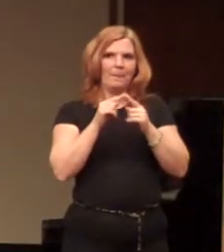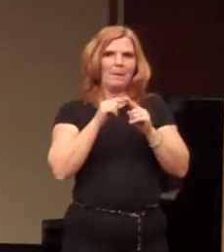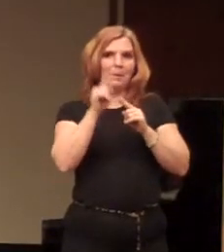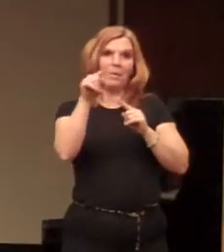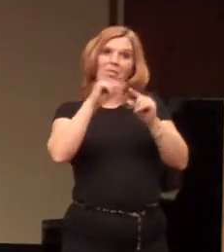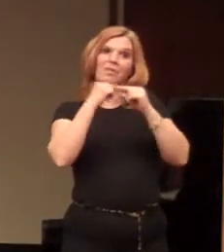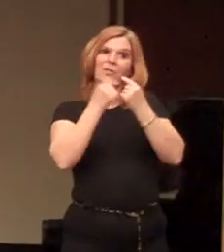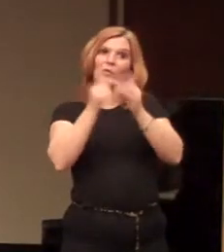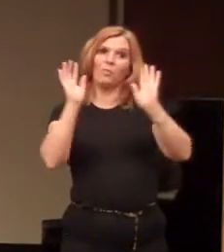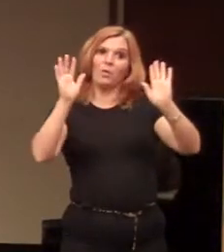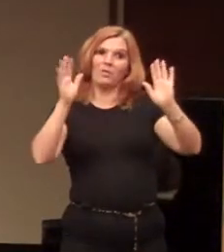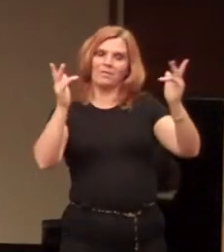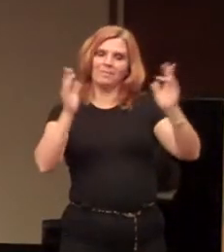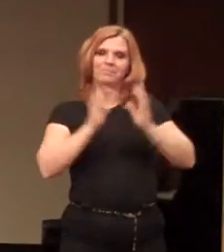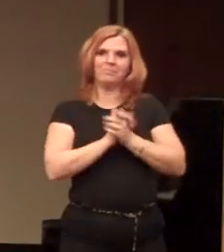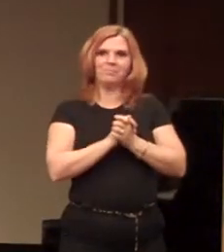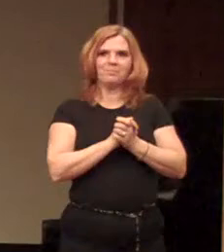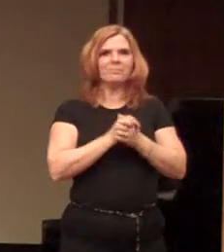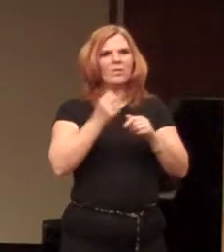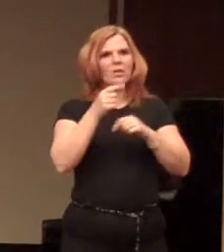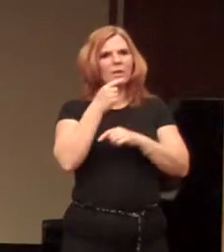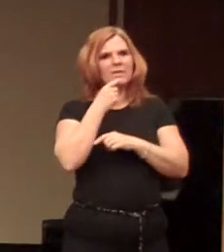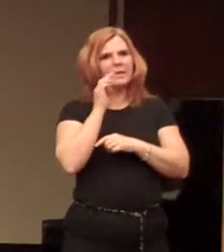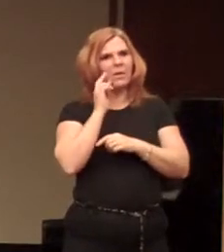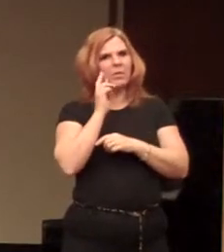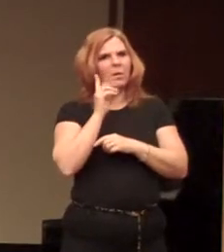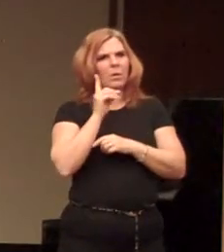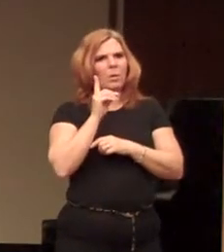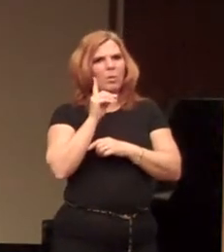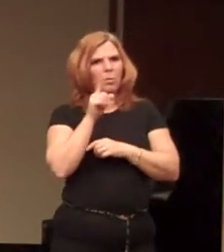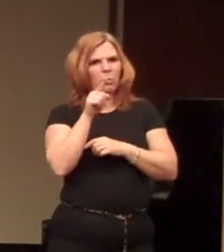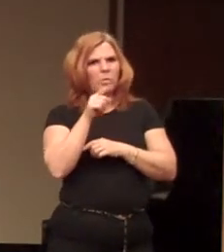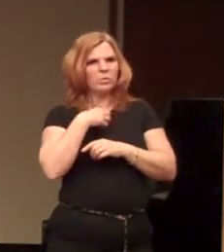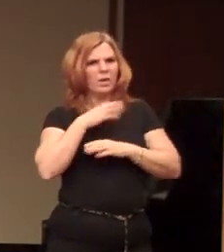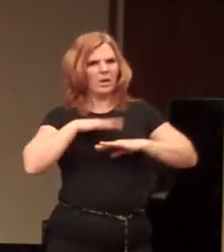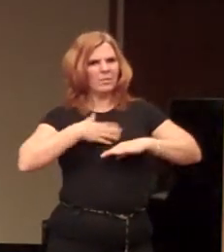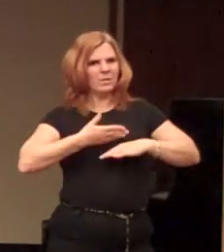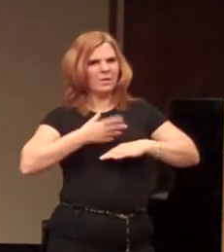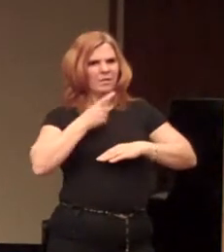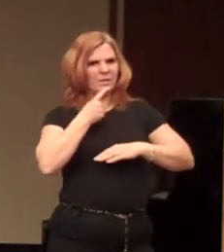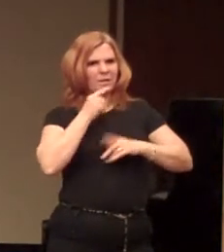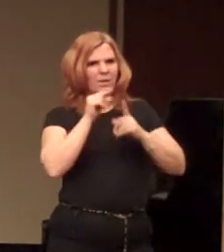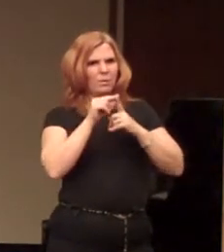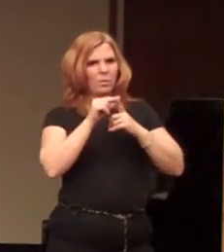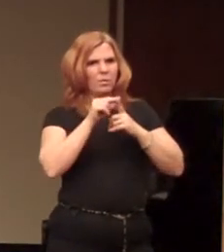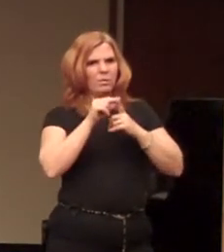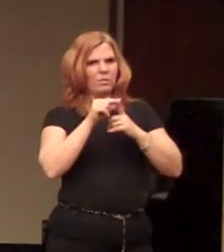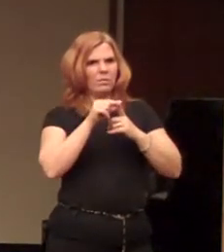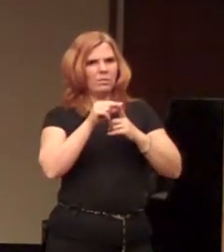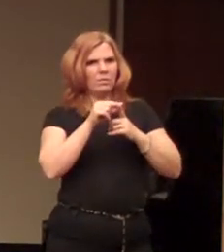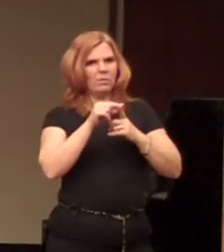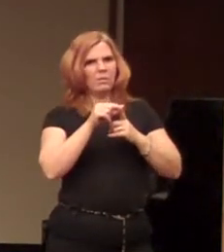wonderful. So I said, "Would any of you get upset if I mentioned the word